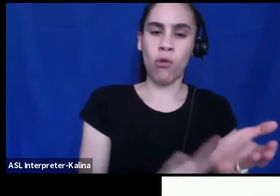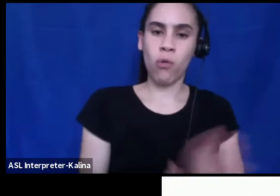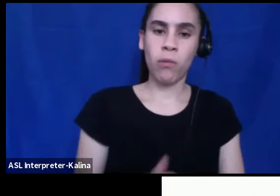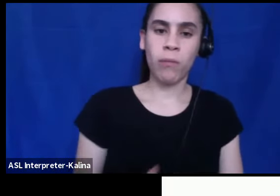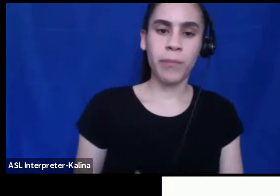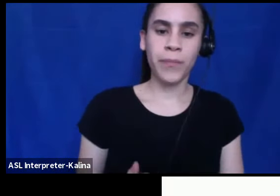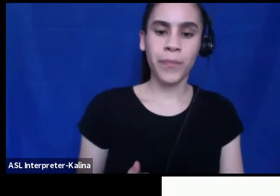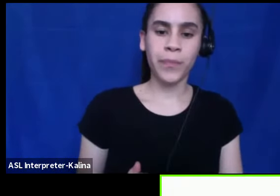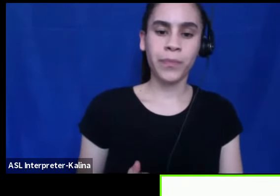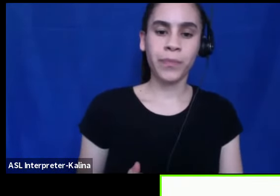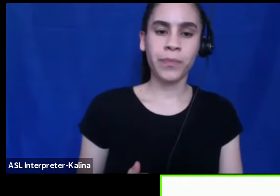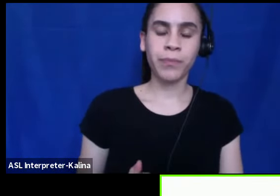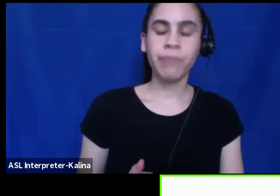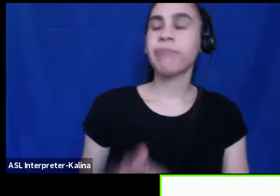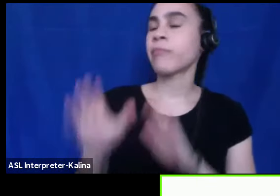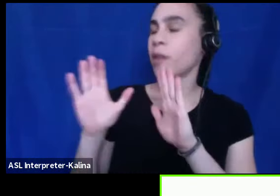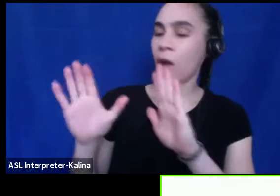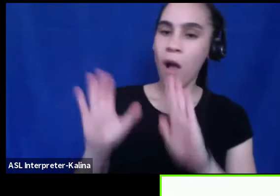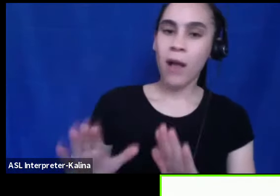Awesome.